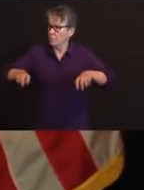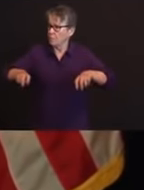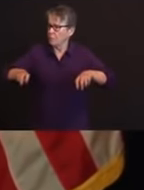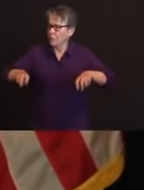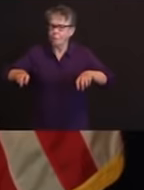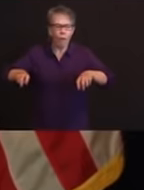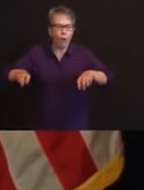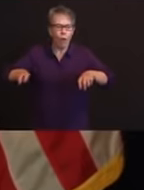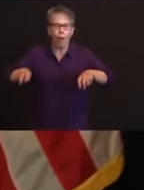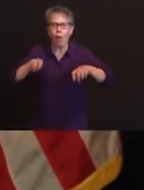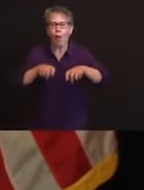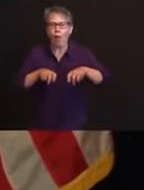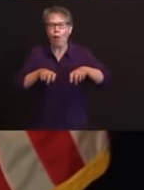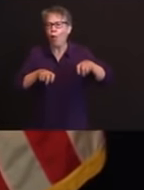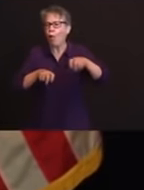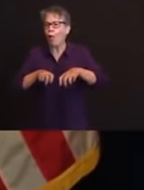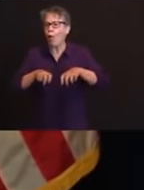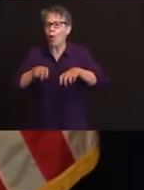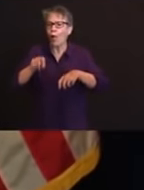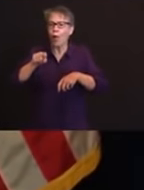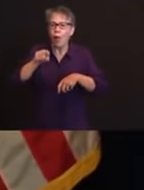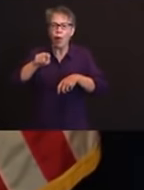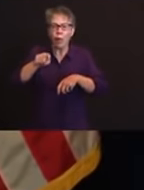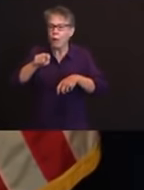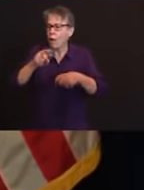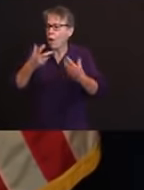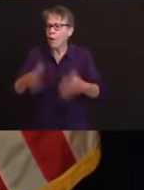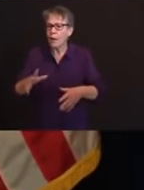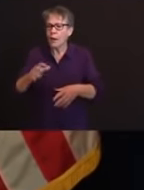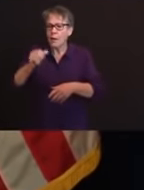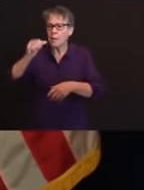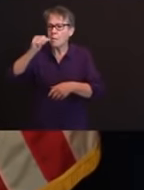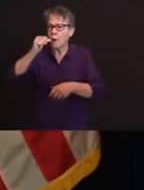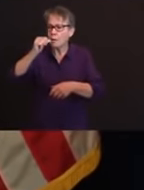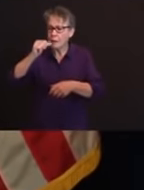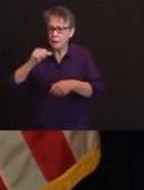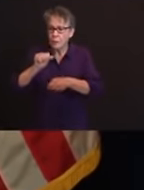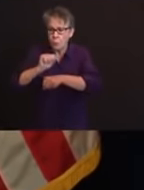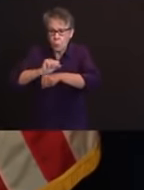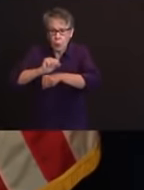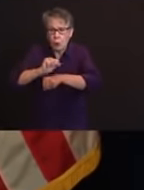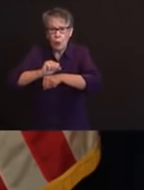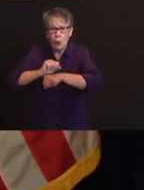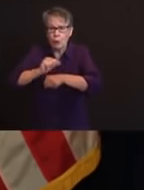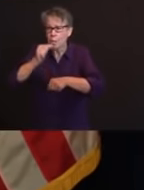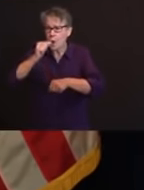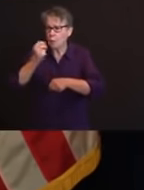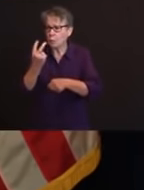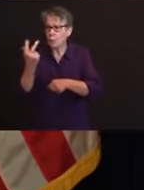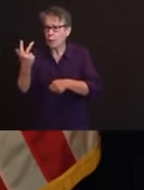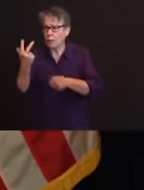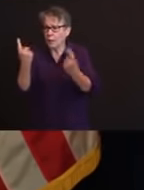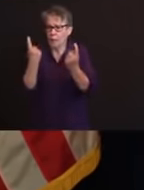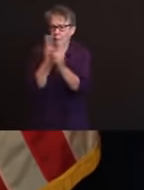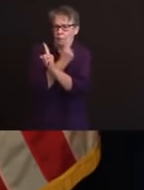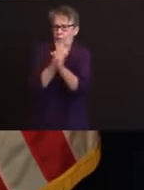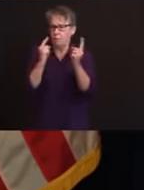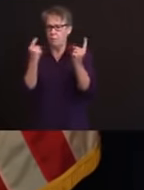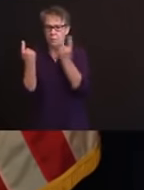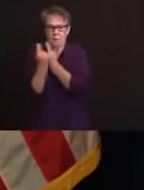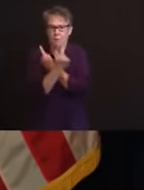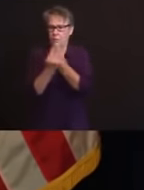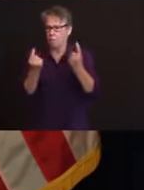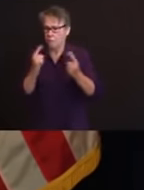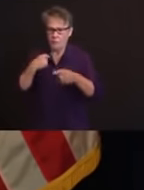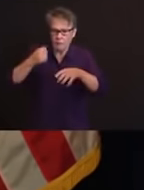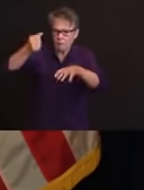difficult to working in very tight spaces, often with each other back there. It is a very difficult environment to maintain the type of separation